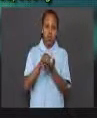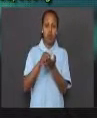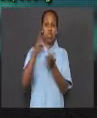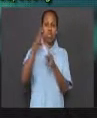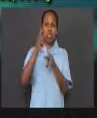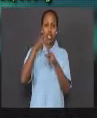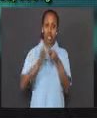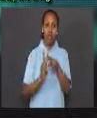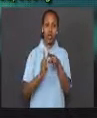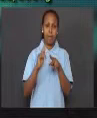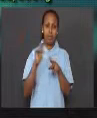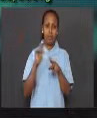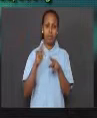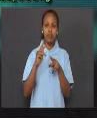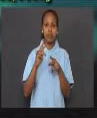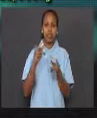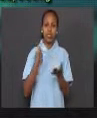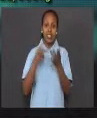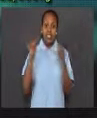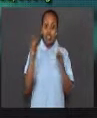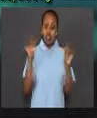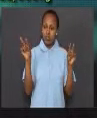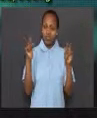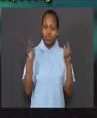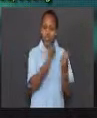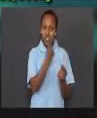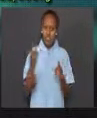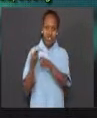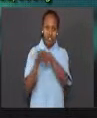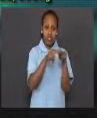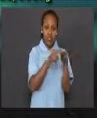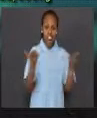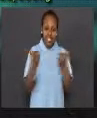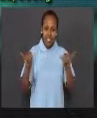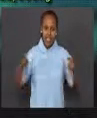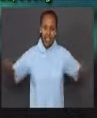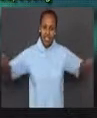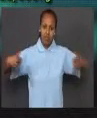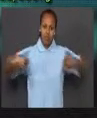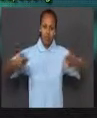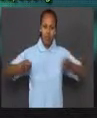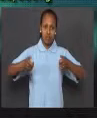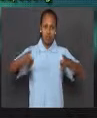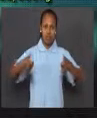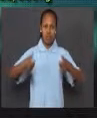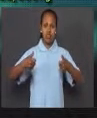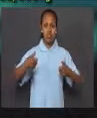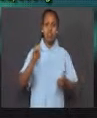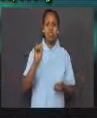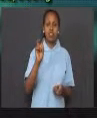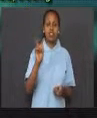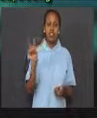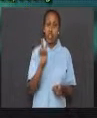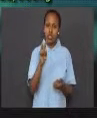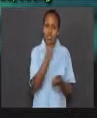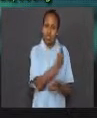kilograms. Each is also moving at the same speed. The velocity of